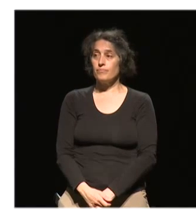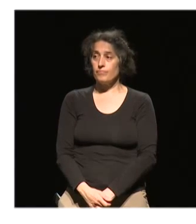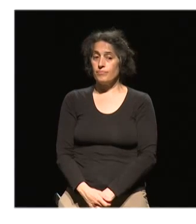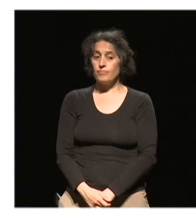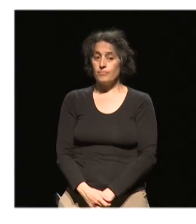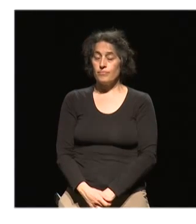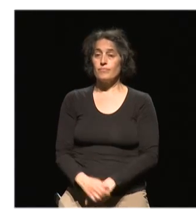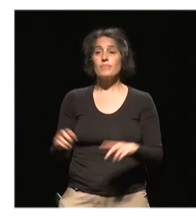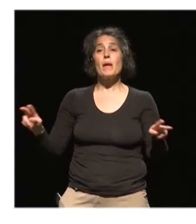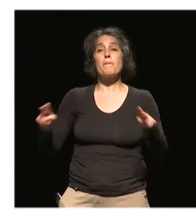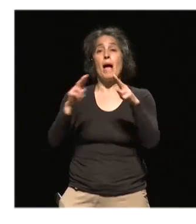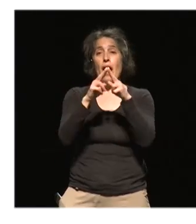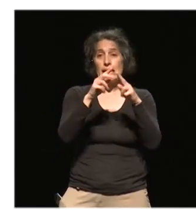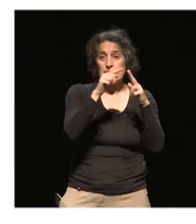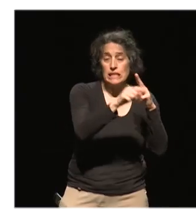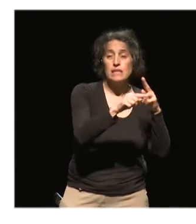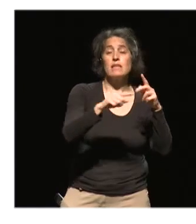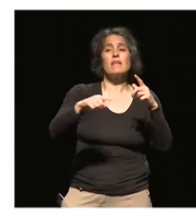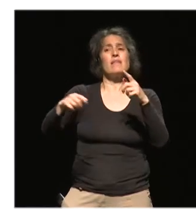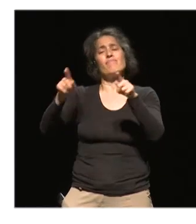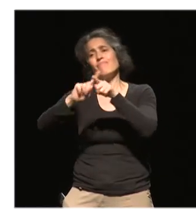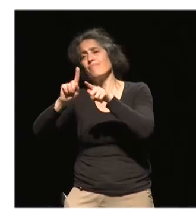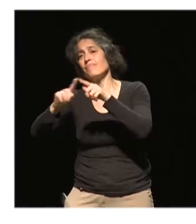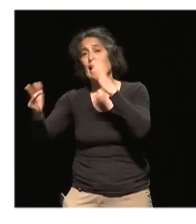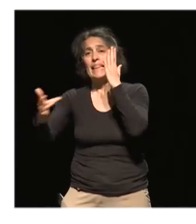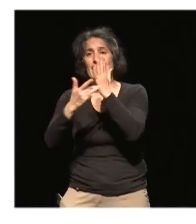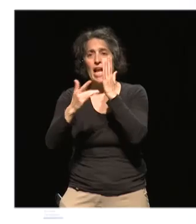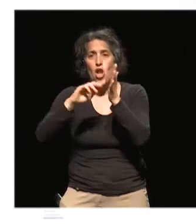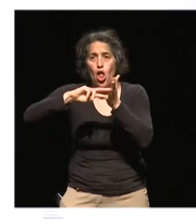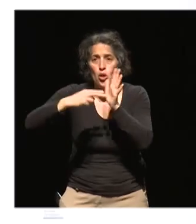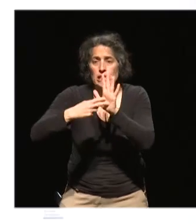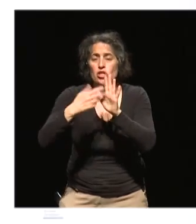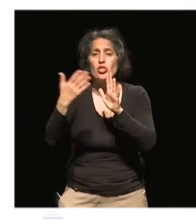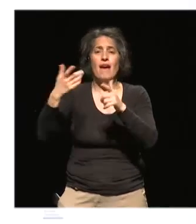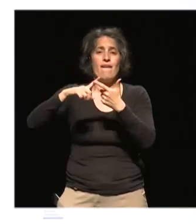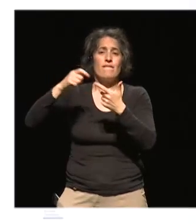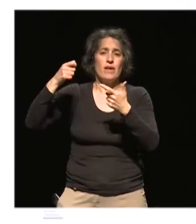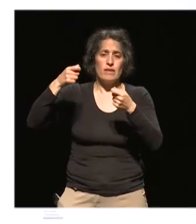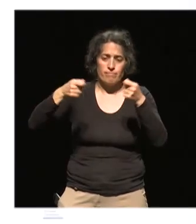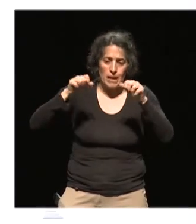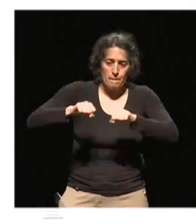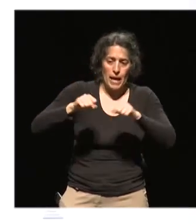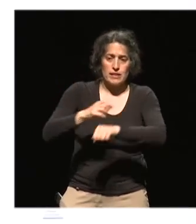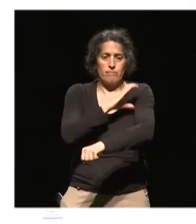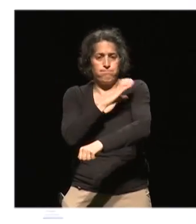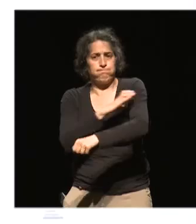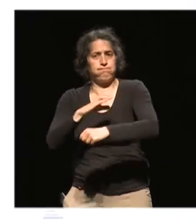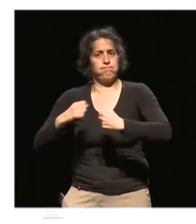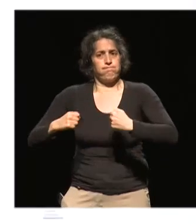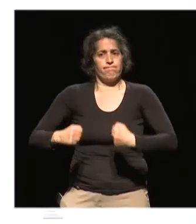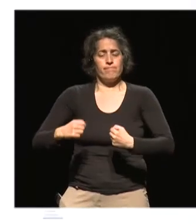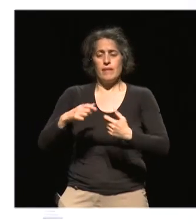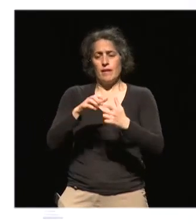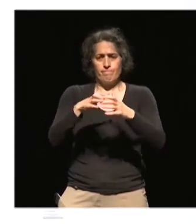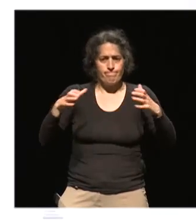of course the other needs in terms of technology, in terms of capacity building, in terms of finance. I think this seriously needs to be